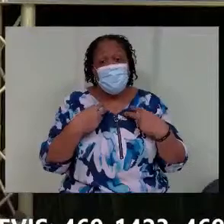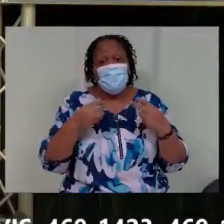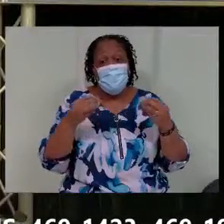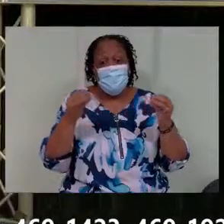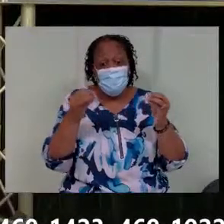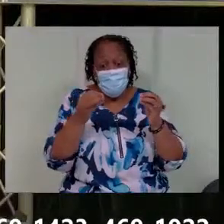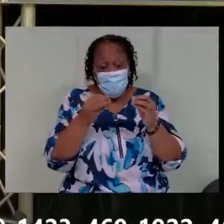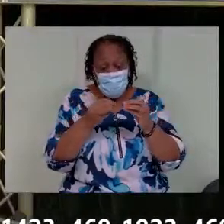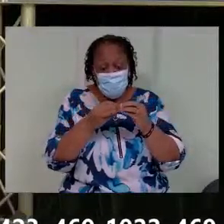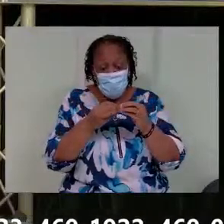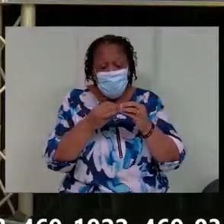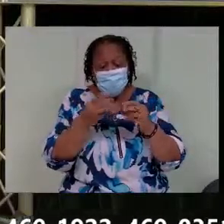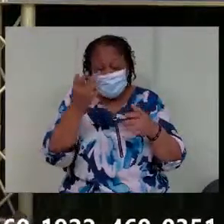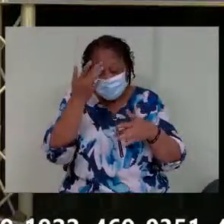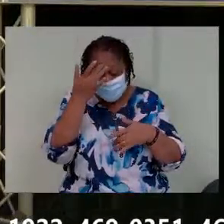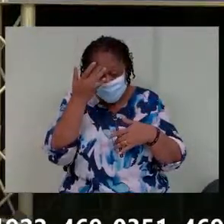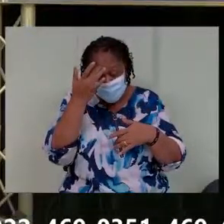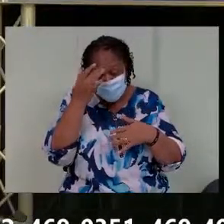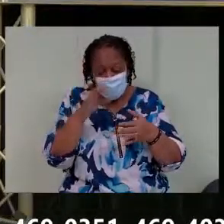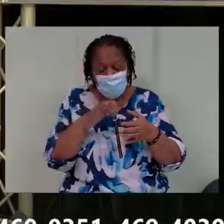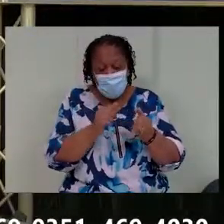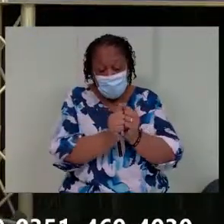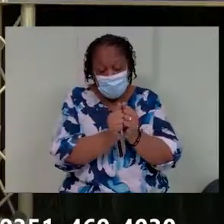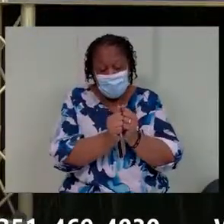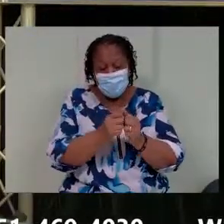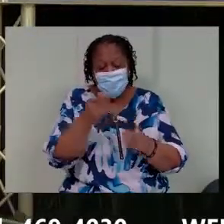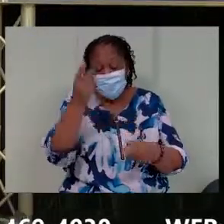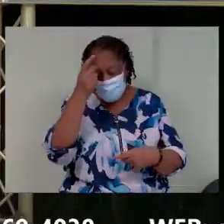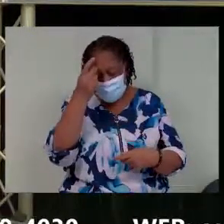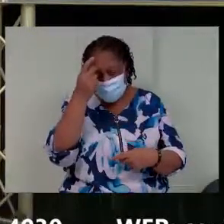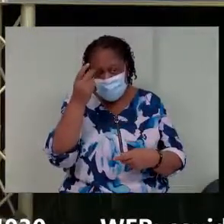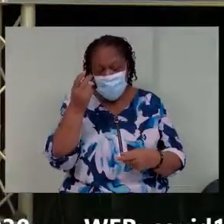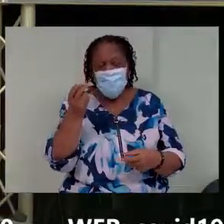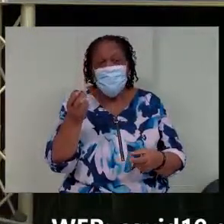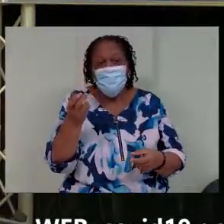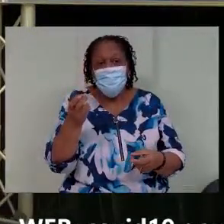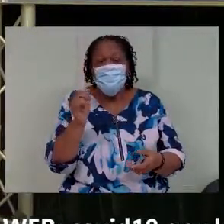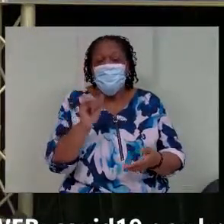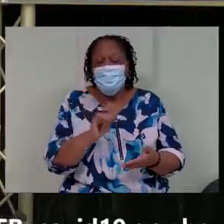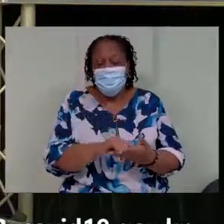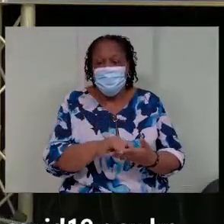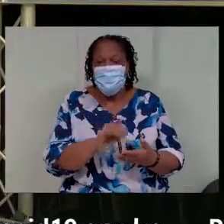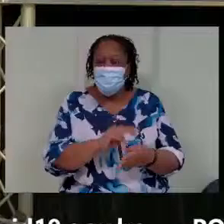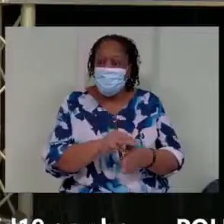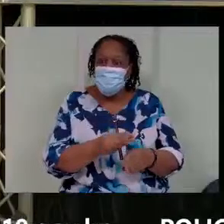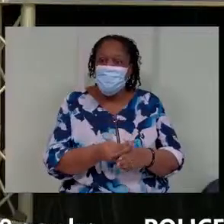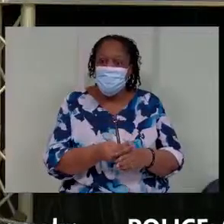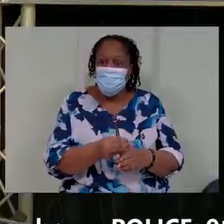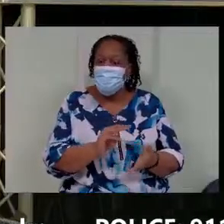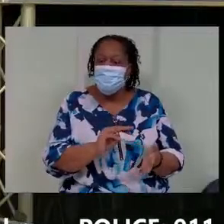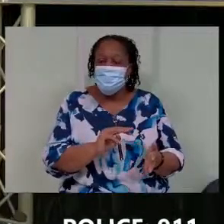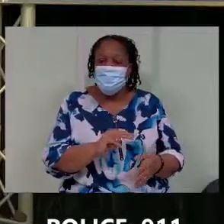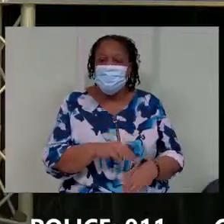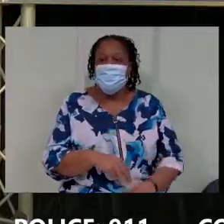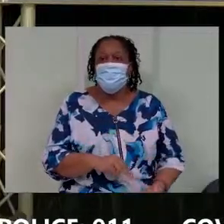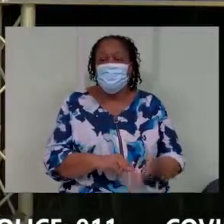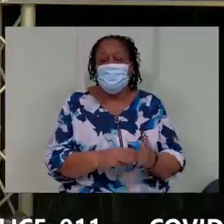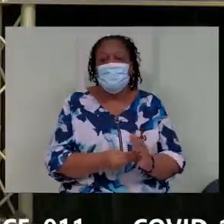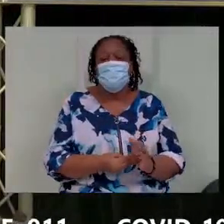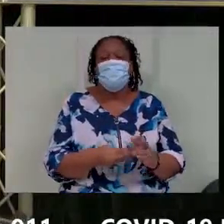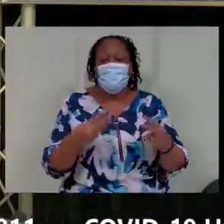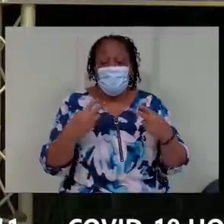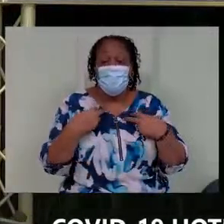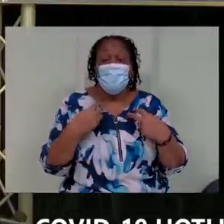So in other words, we are happy because then we are even better prepared for a second wave of